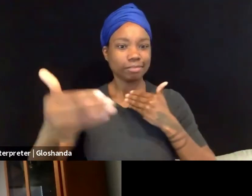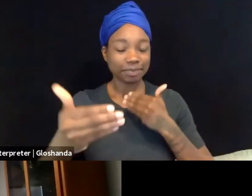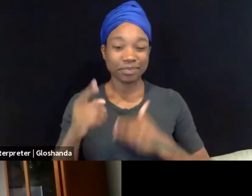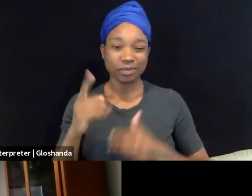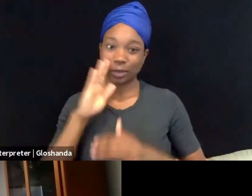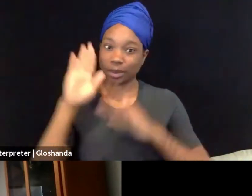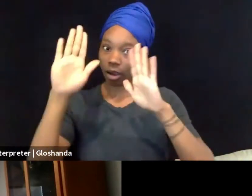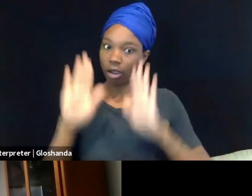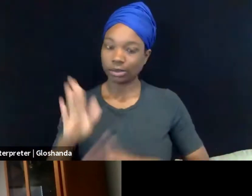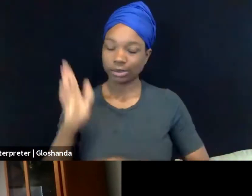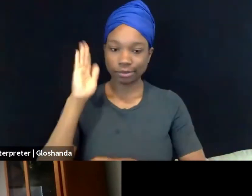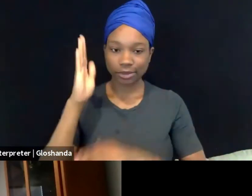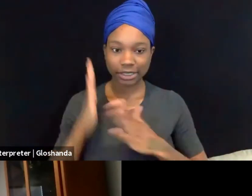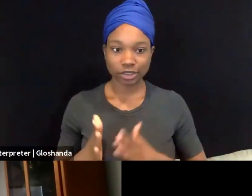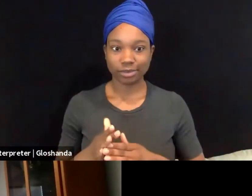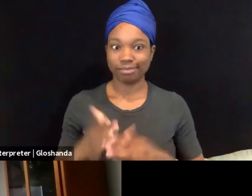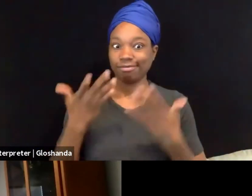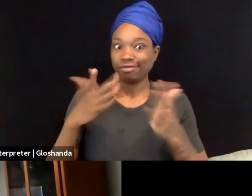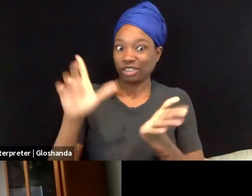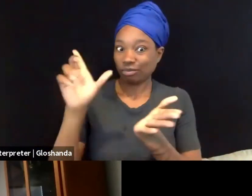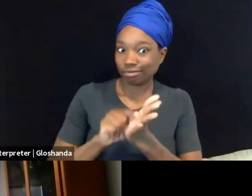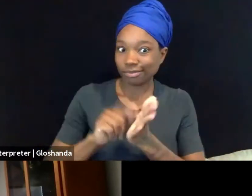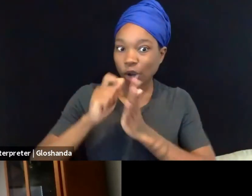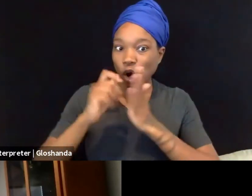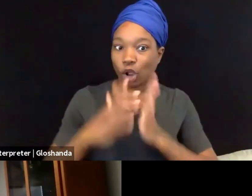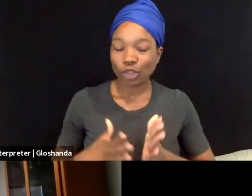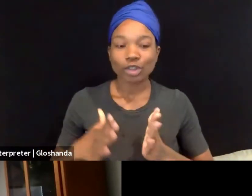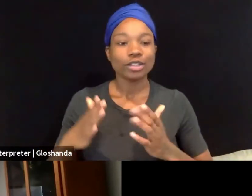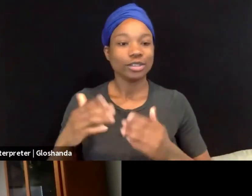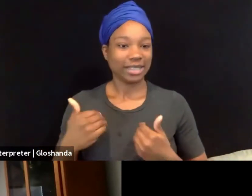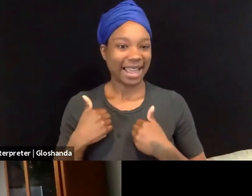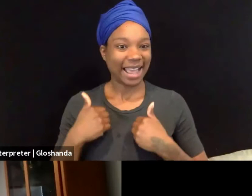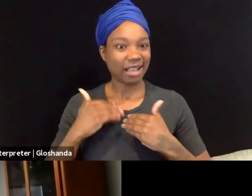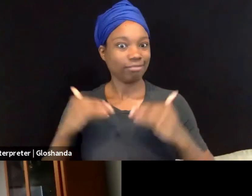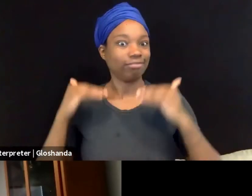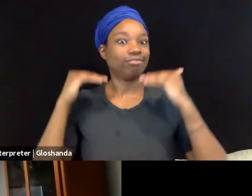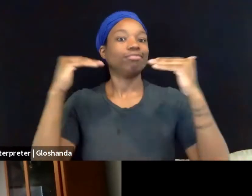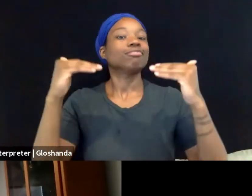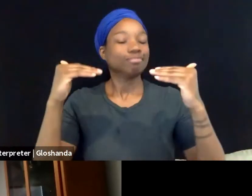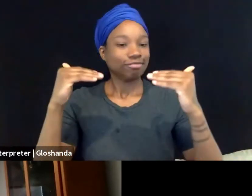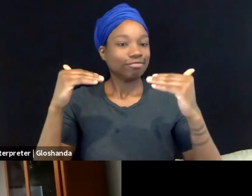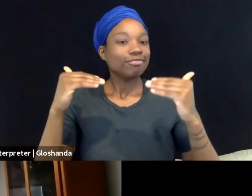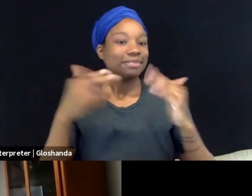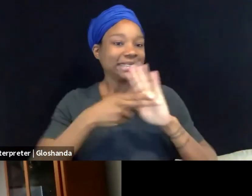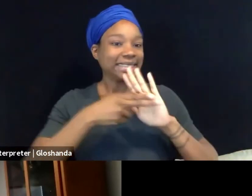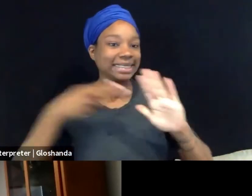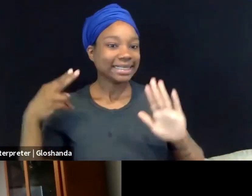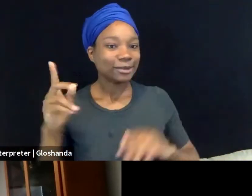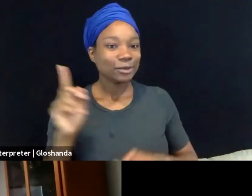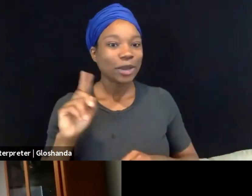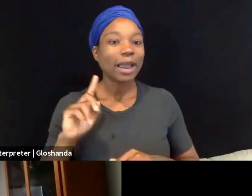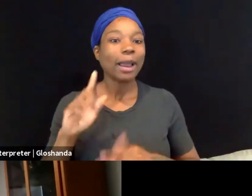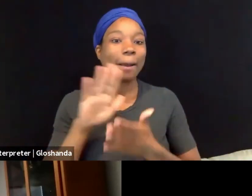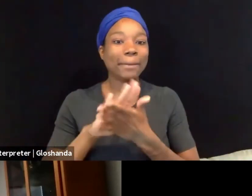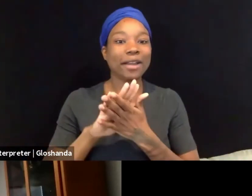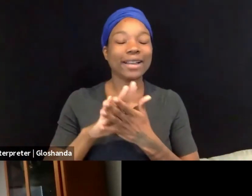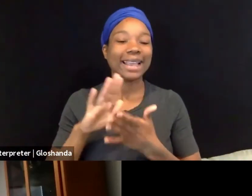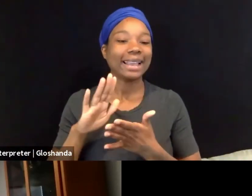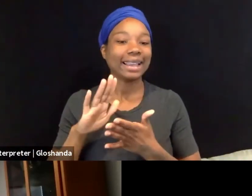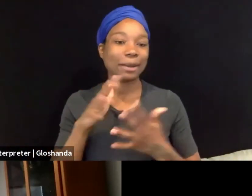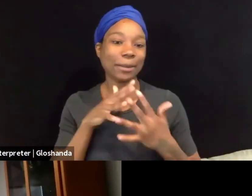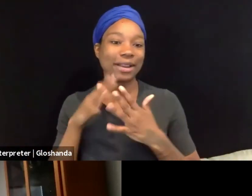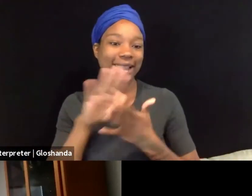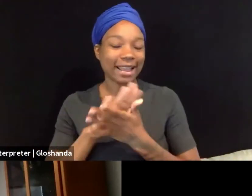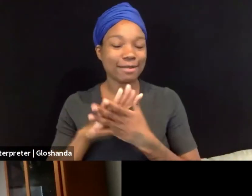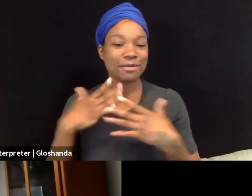accomplished author, she has obtained a fellow status in professional organizations such as the American Academy of Health Behavior, Gerontological Society of America,